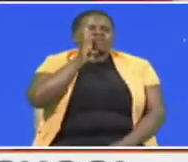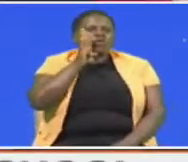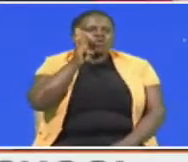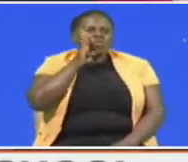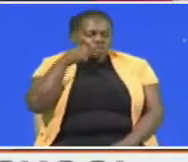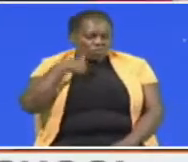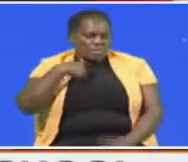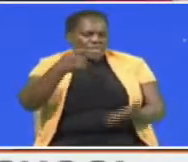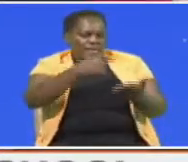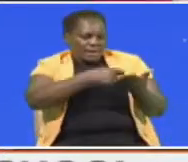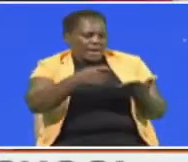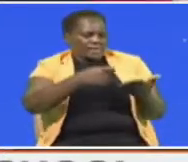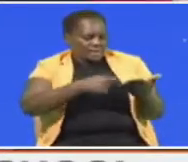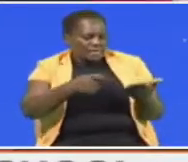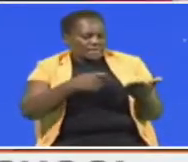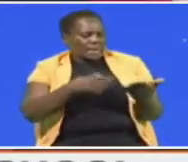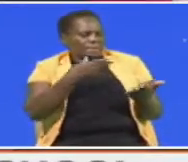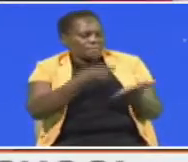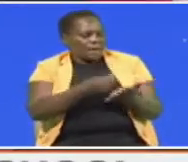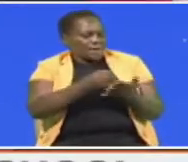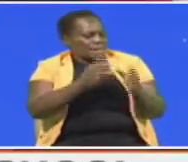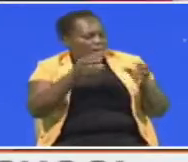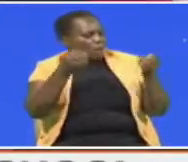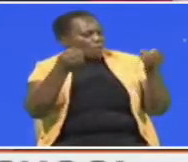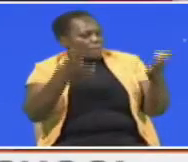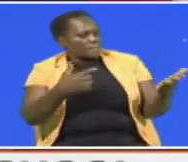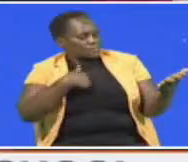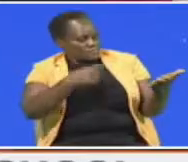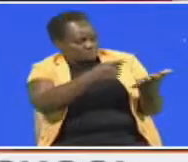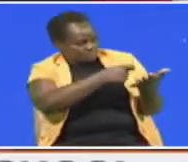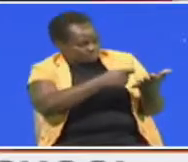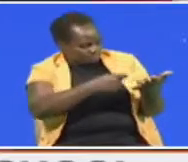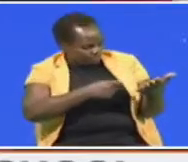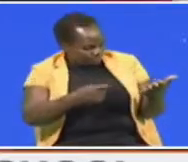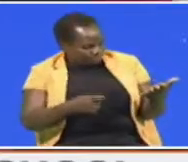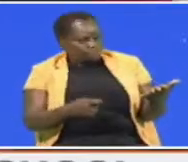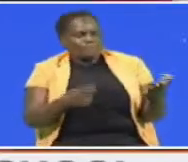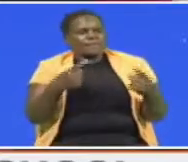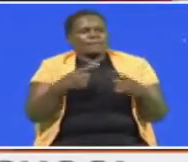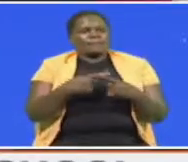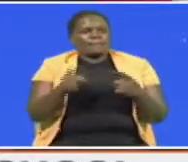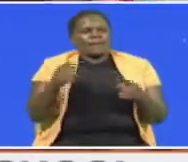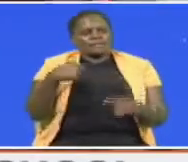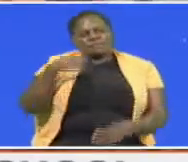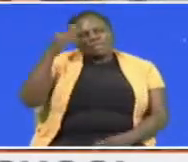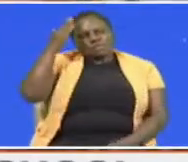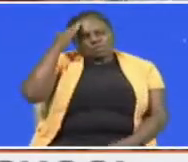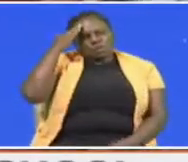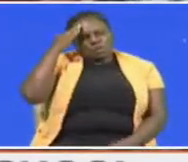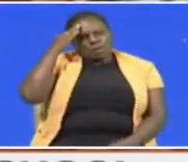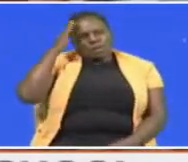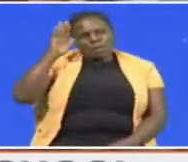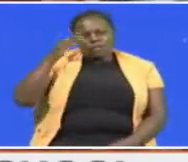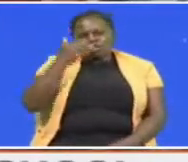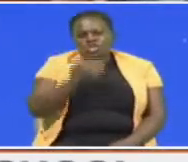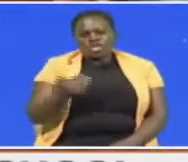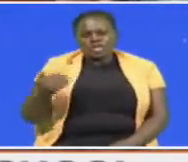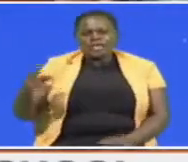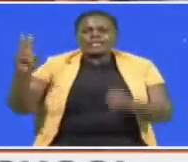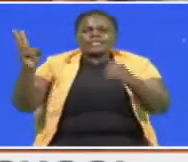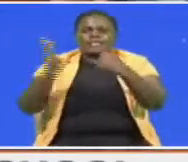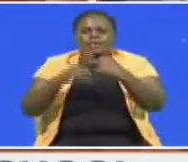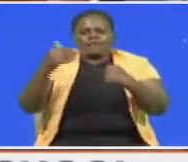anandika pesa ya kiasi, anandika. Lakini ninajua tu. The mother of seven